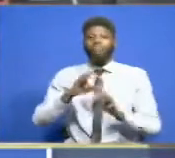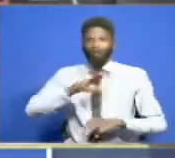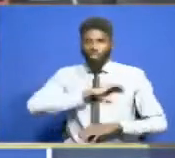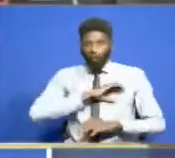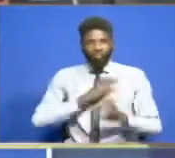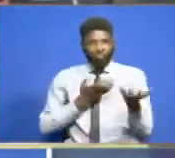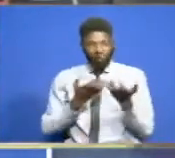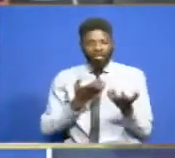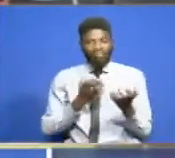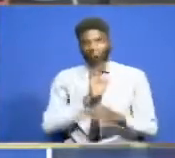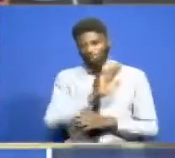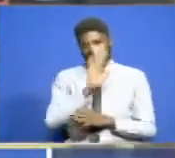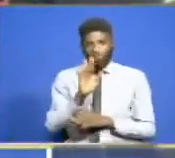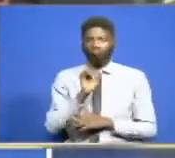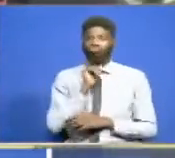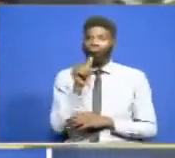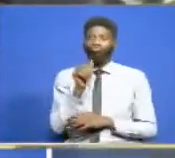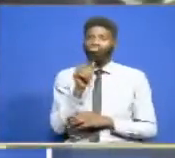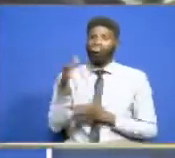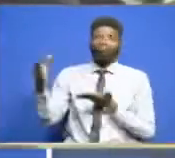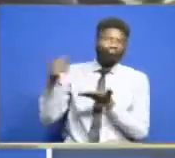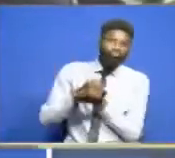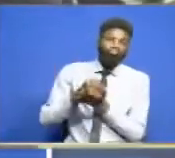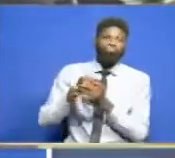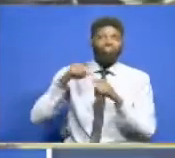from hand to mouth. They will have funds